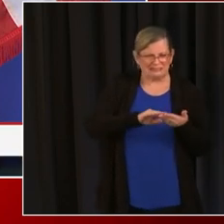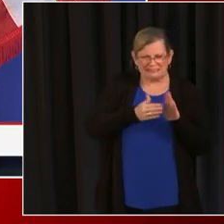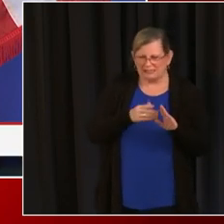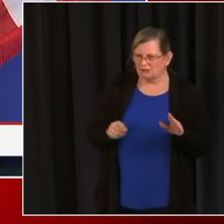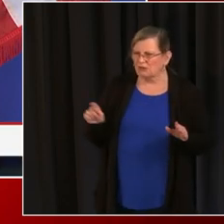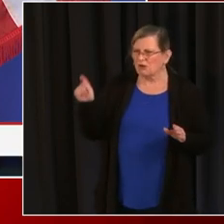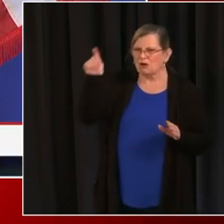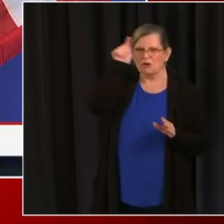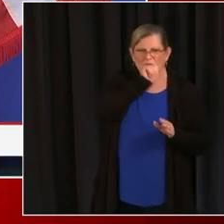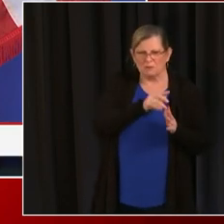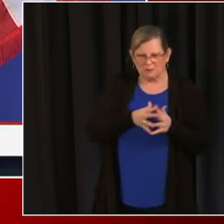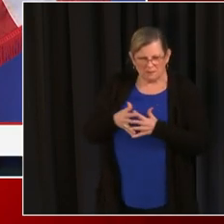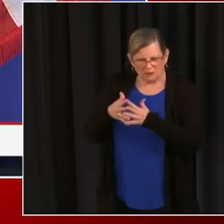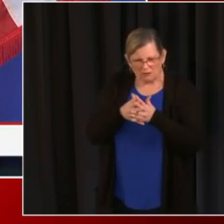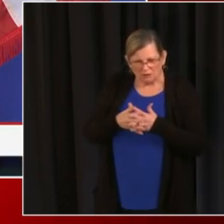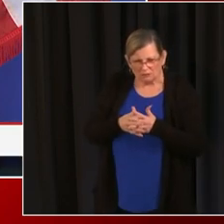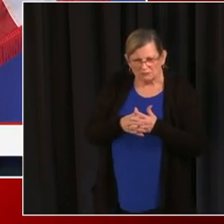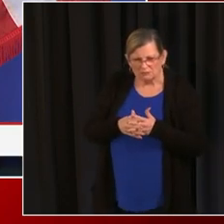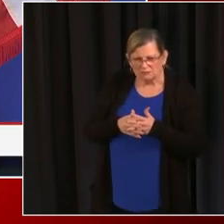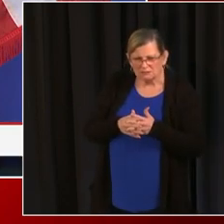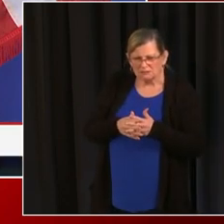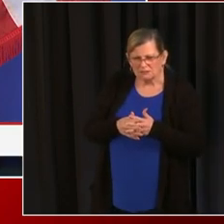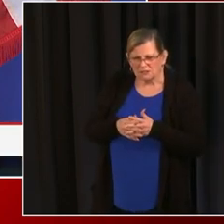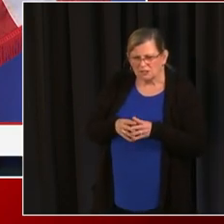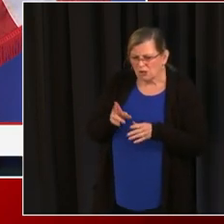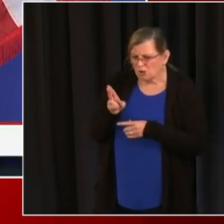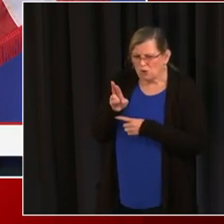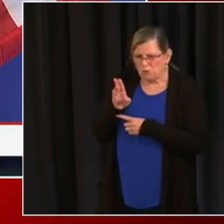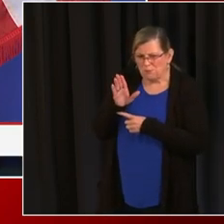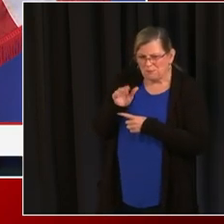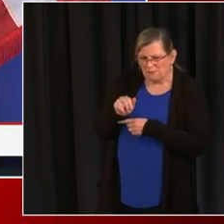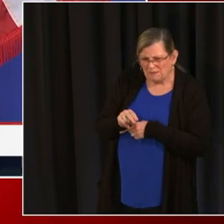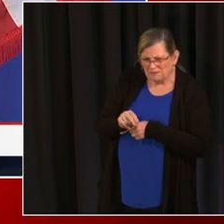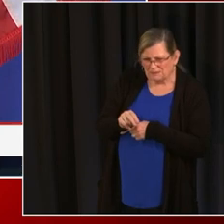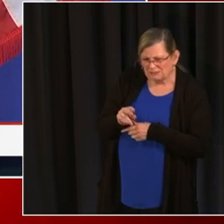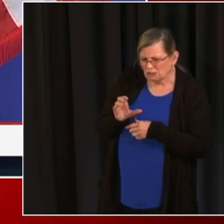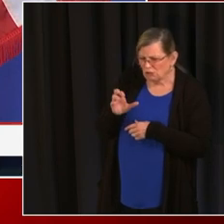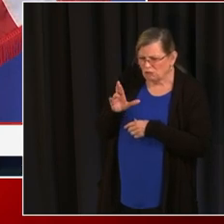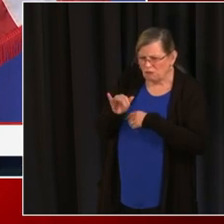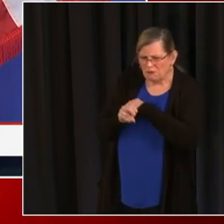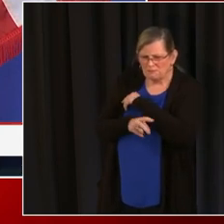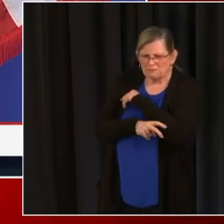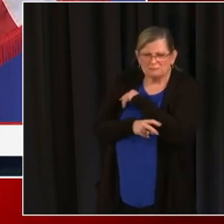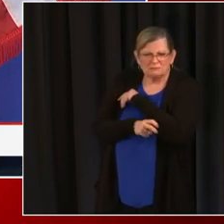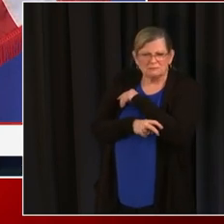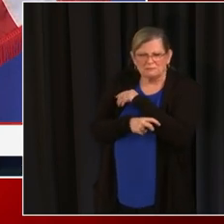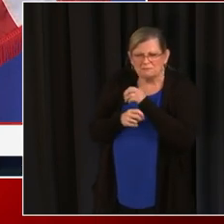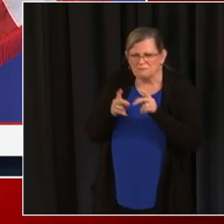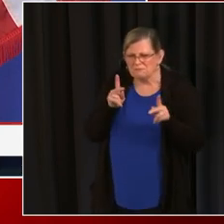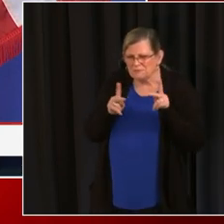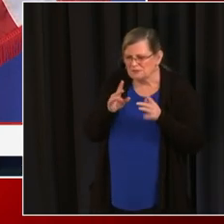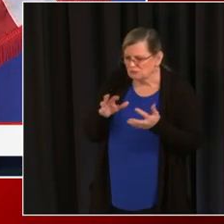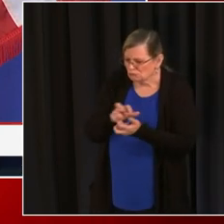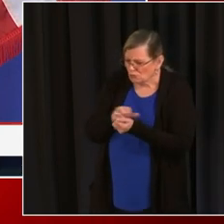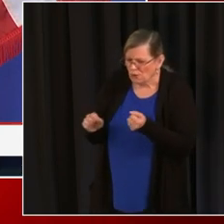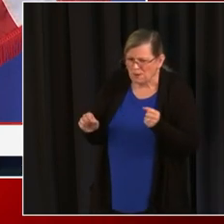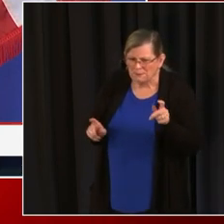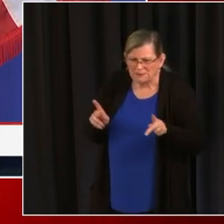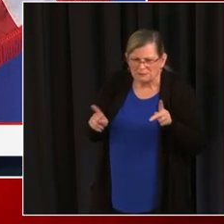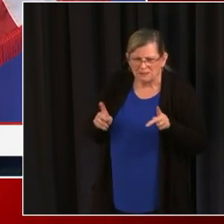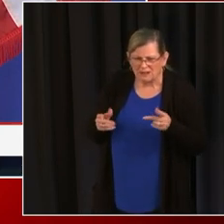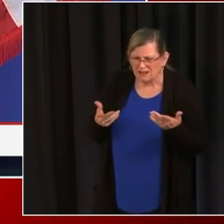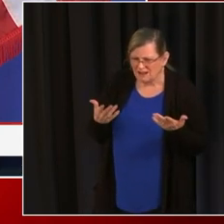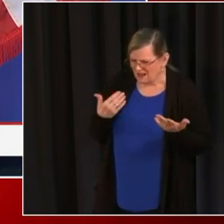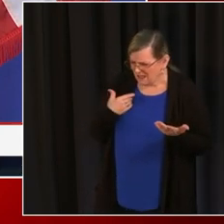across America urban crime that's taking too many young people and destroying too many communities. So we have